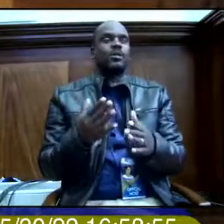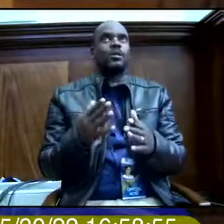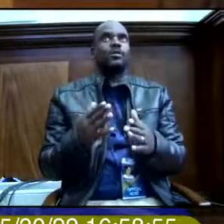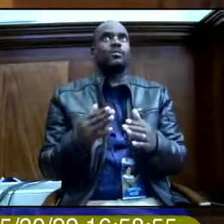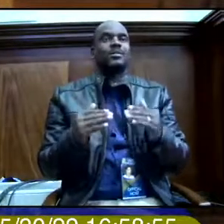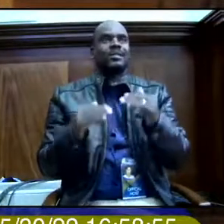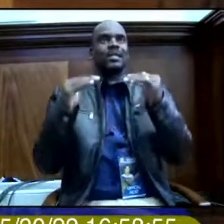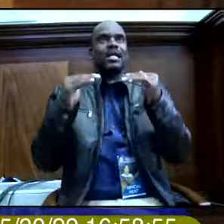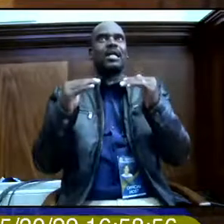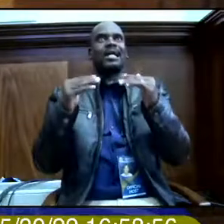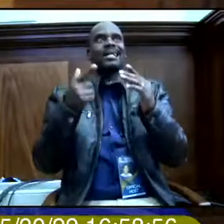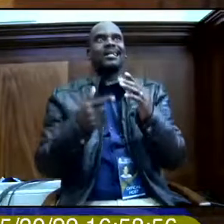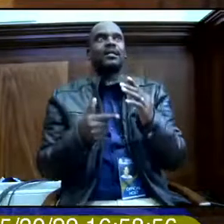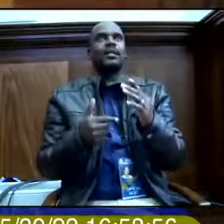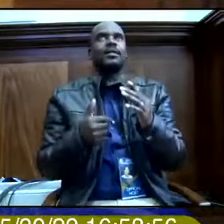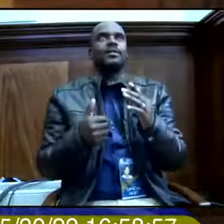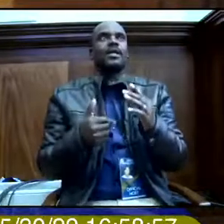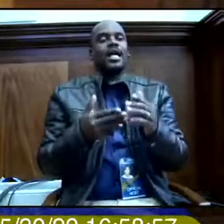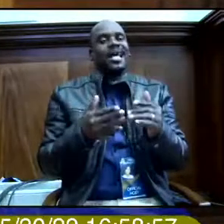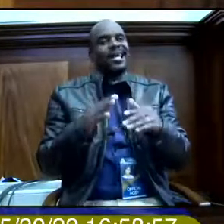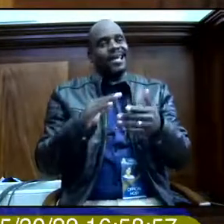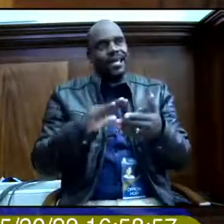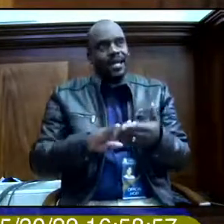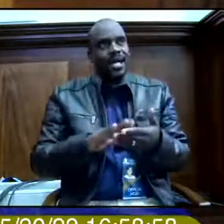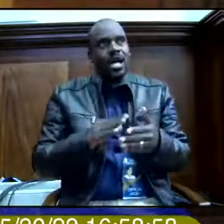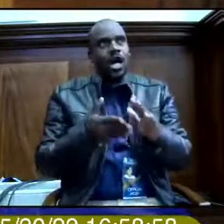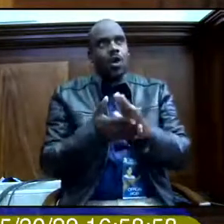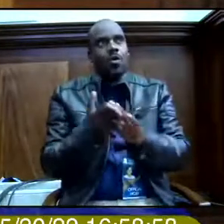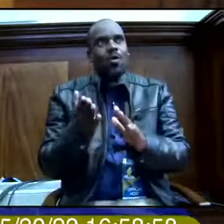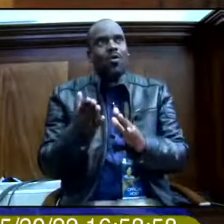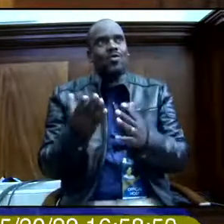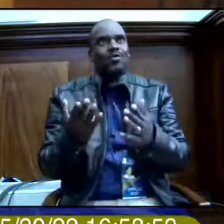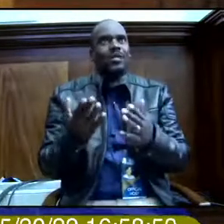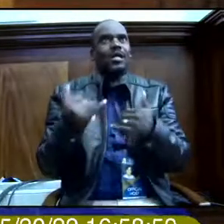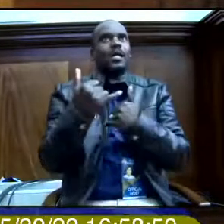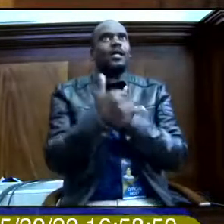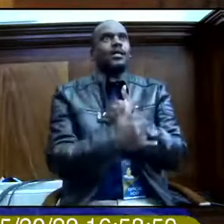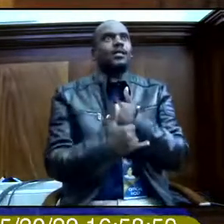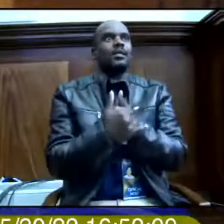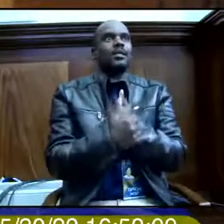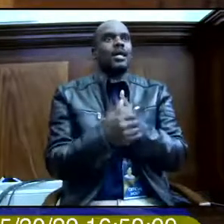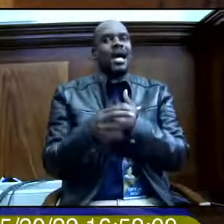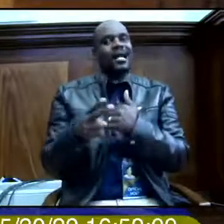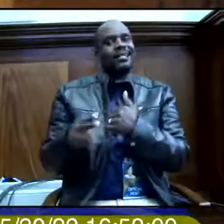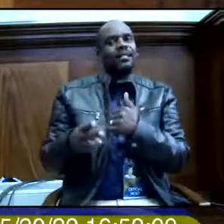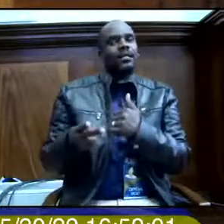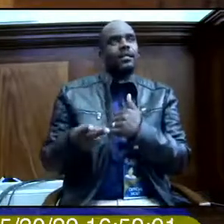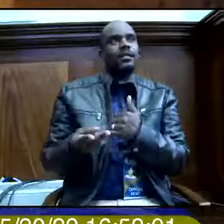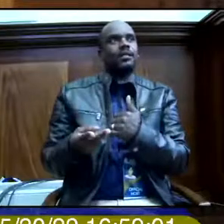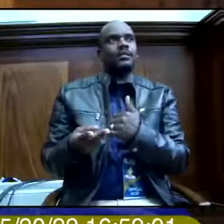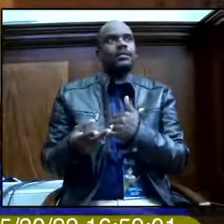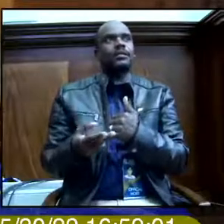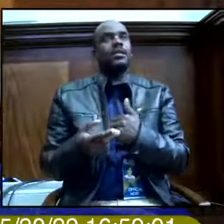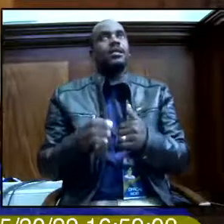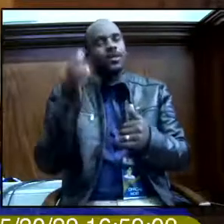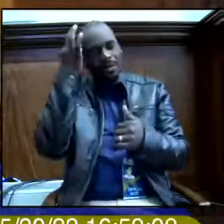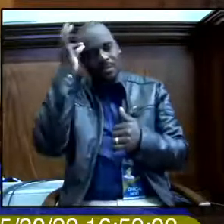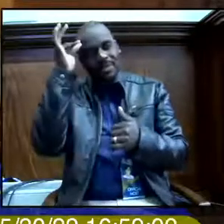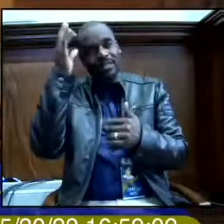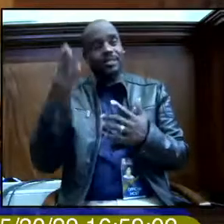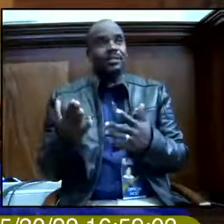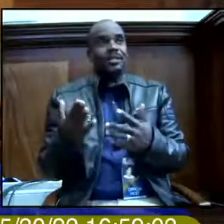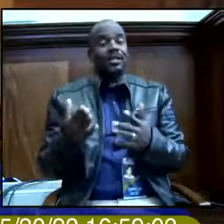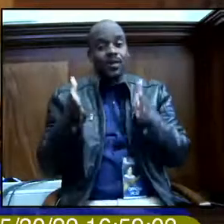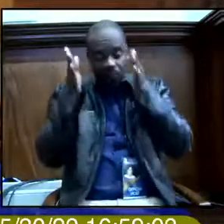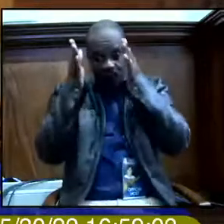after that research was done and you'd go to scandinavian countries they've embarked on a developmental state focusing on